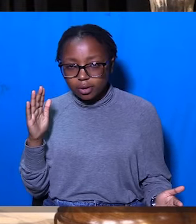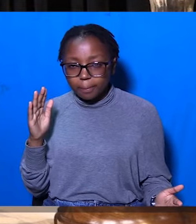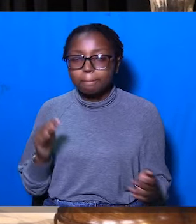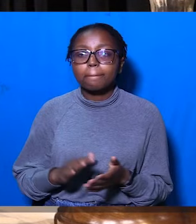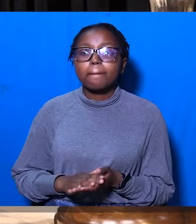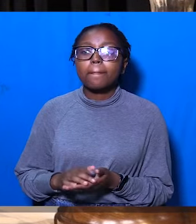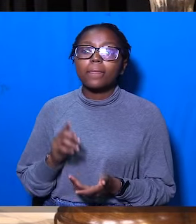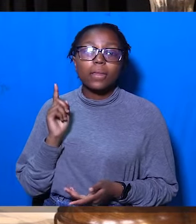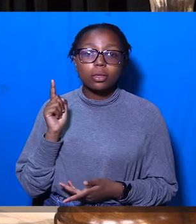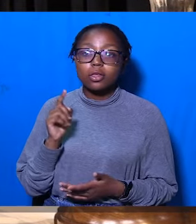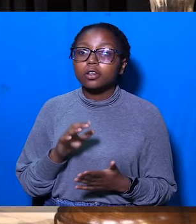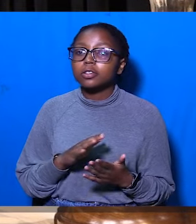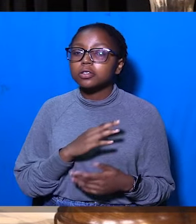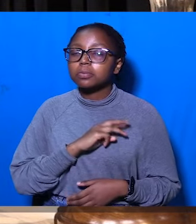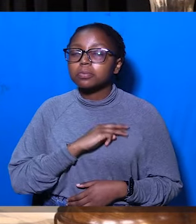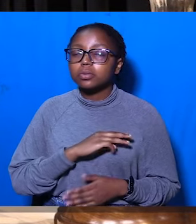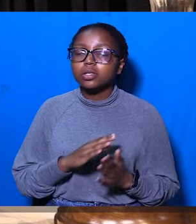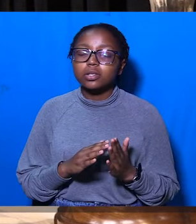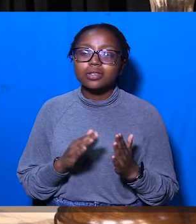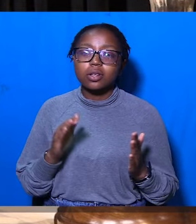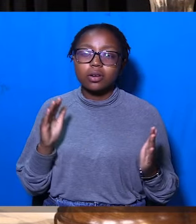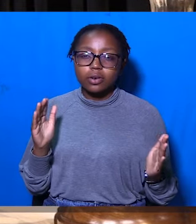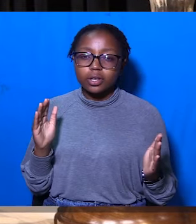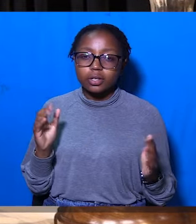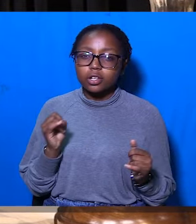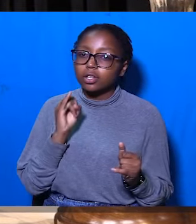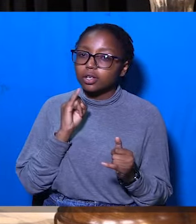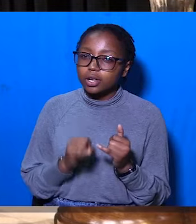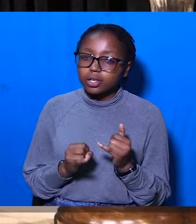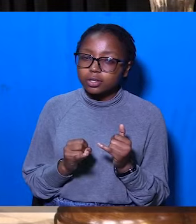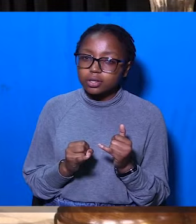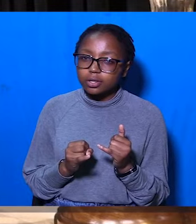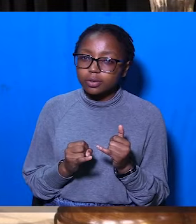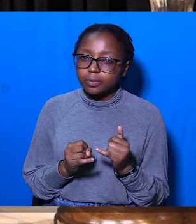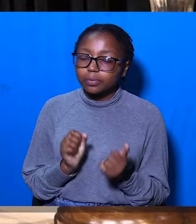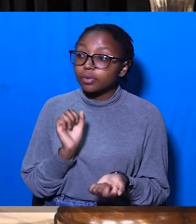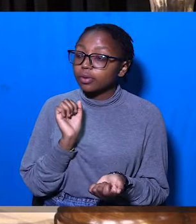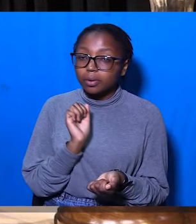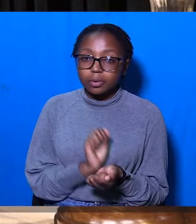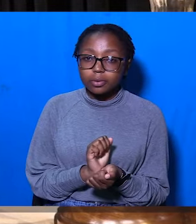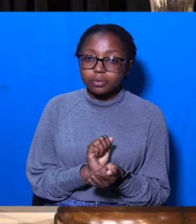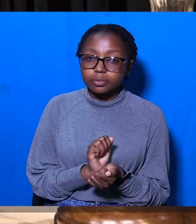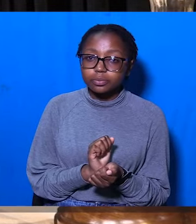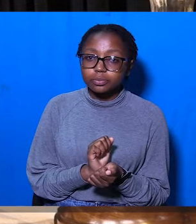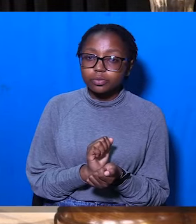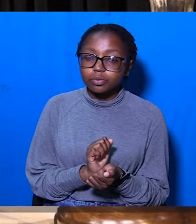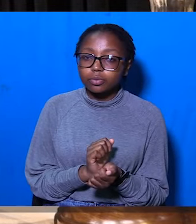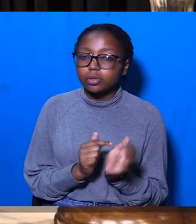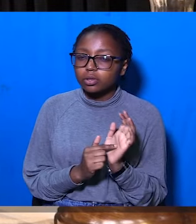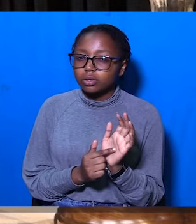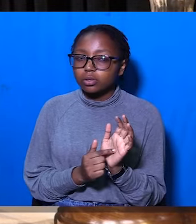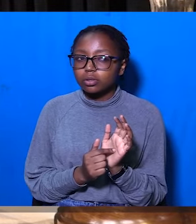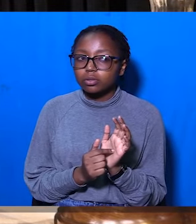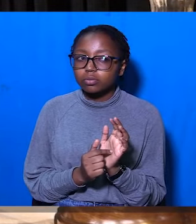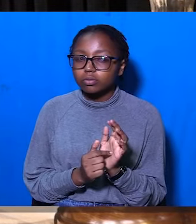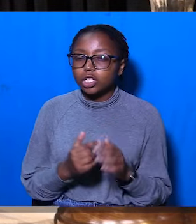is there. And then lastly, Paul actually brings in the fact that trusting in God is amazing, God's